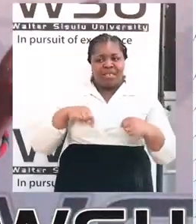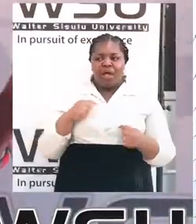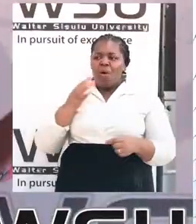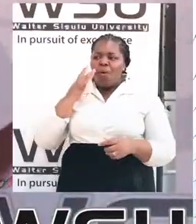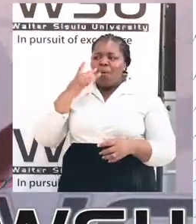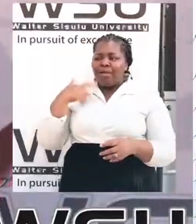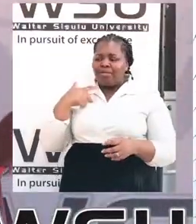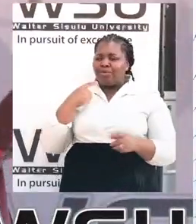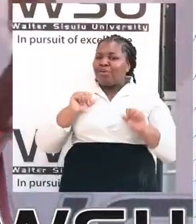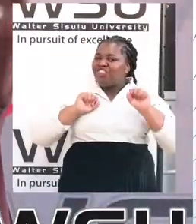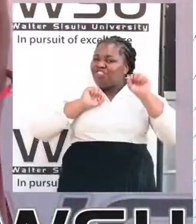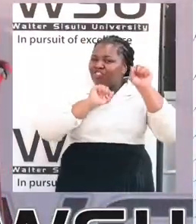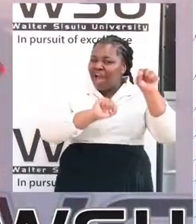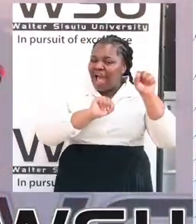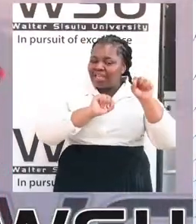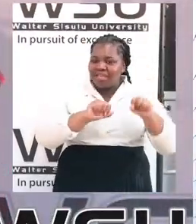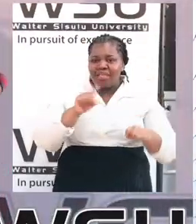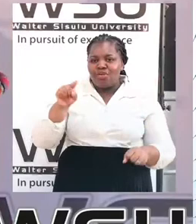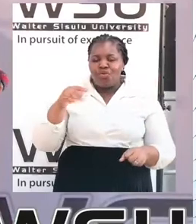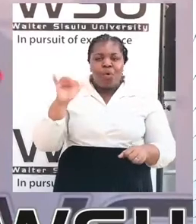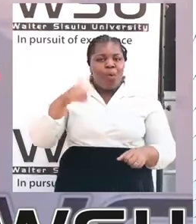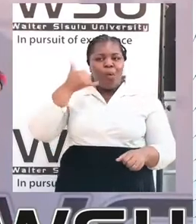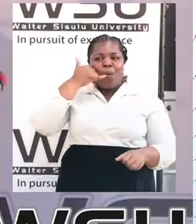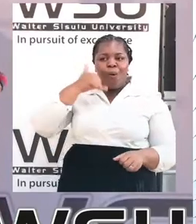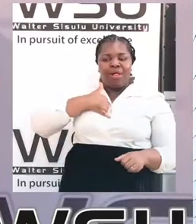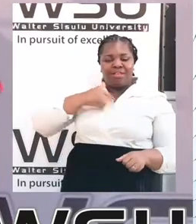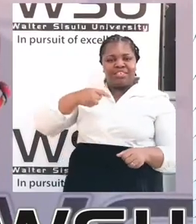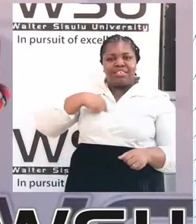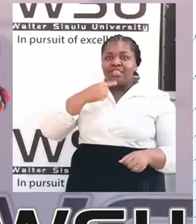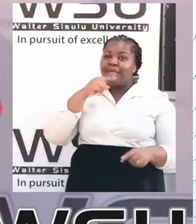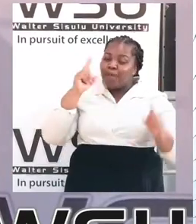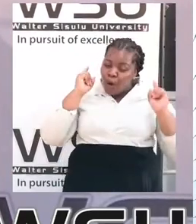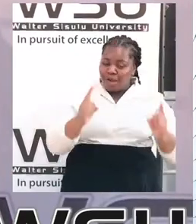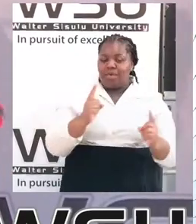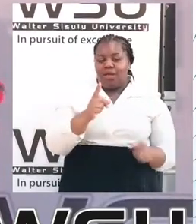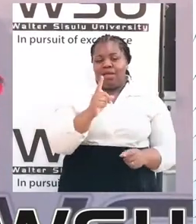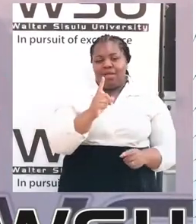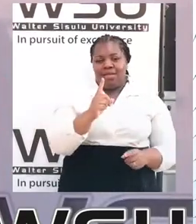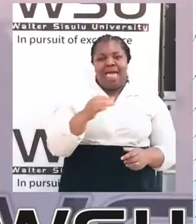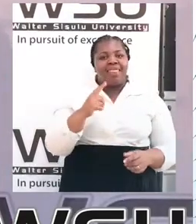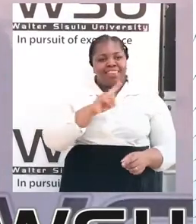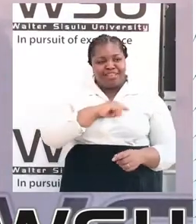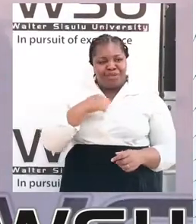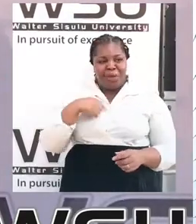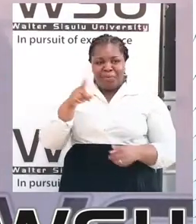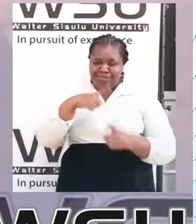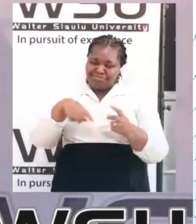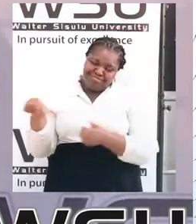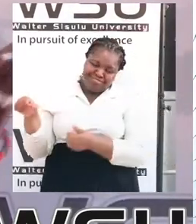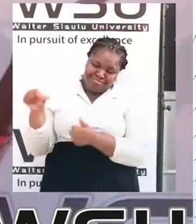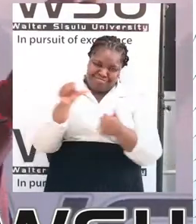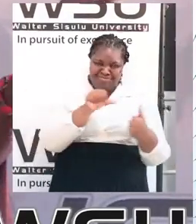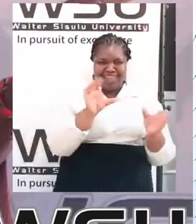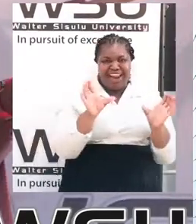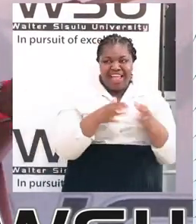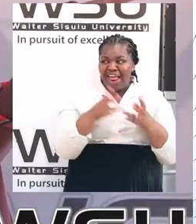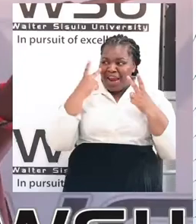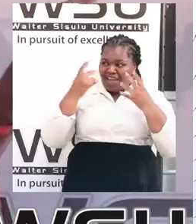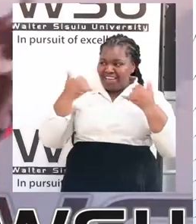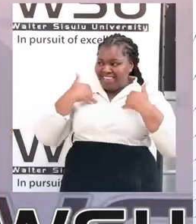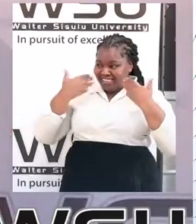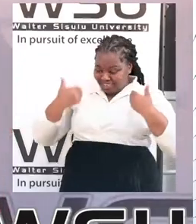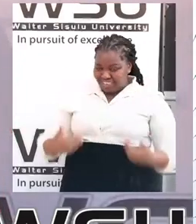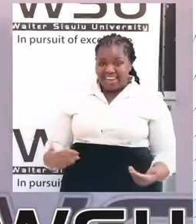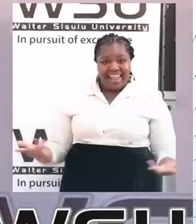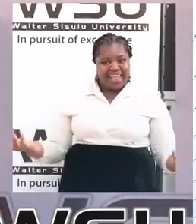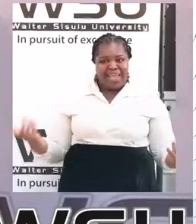were on strike, you picked the phone and called us to order. And this is where we went back to classes. And look at us